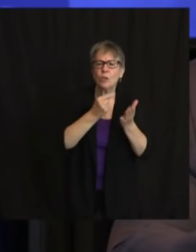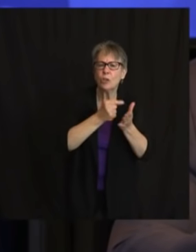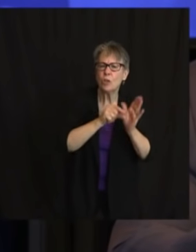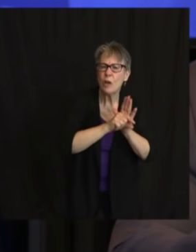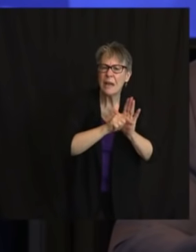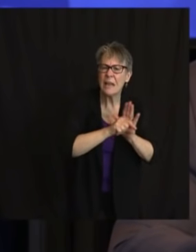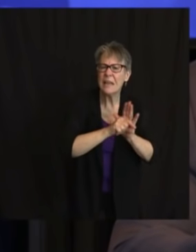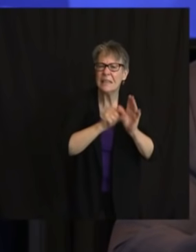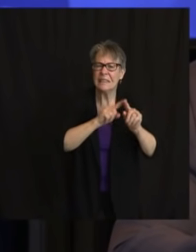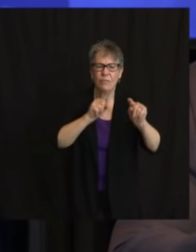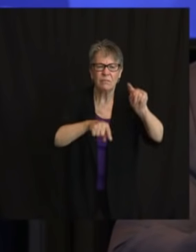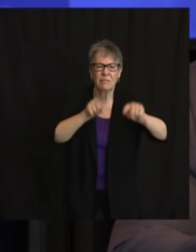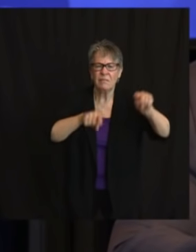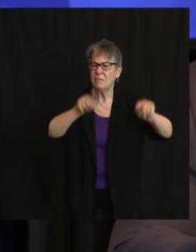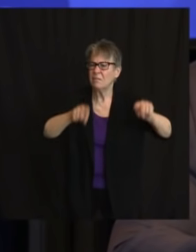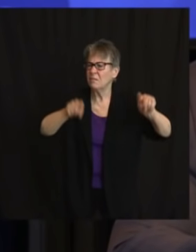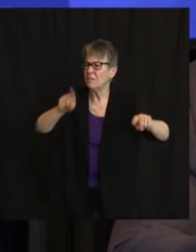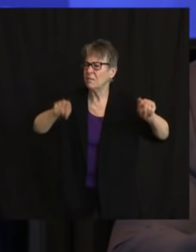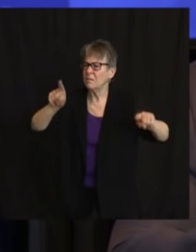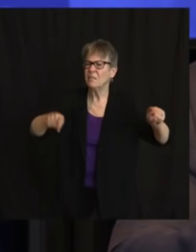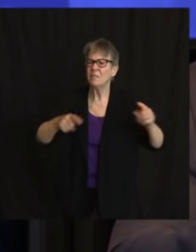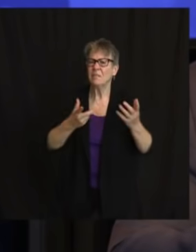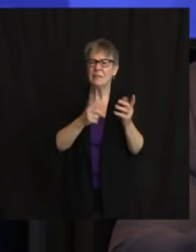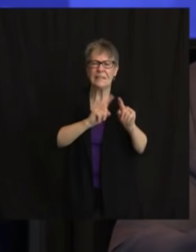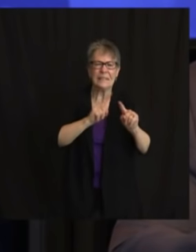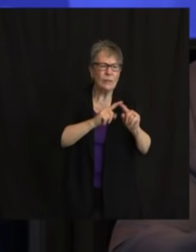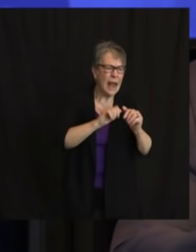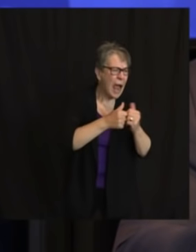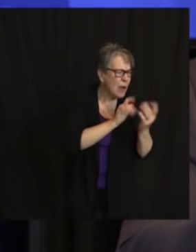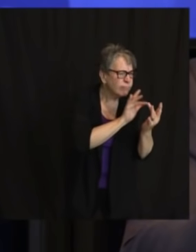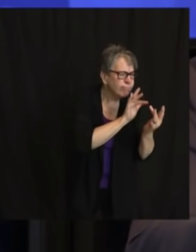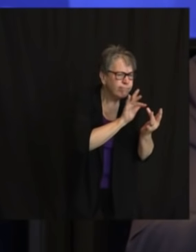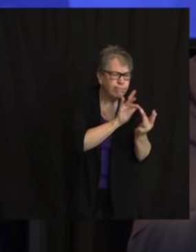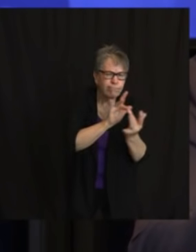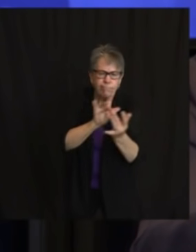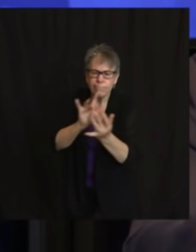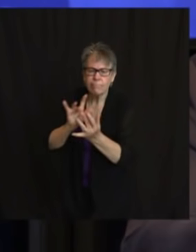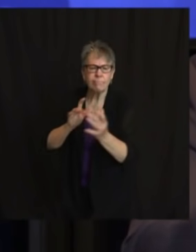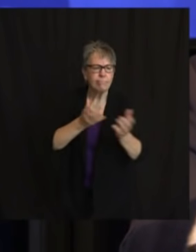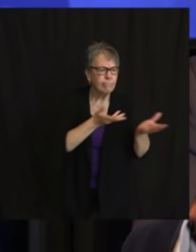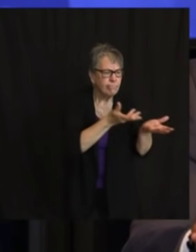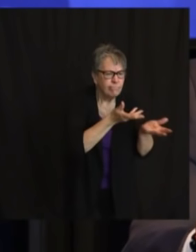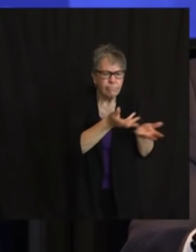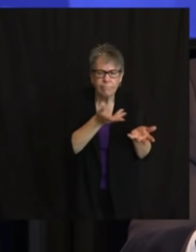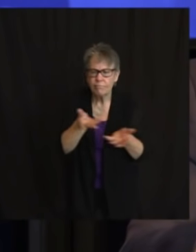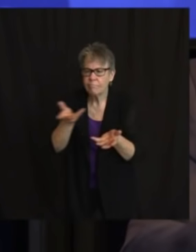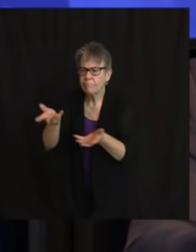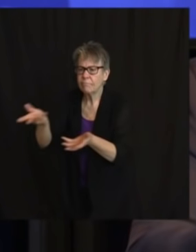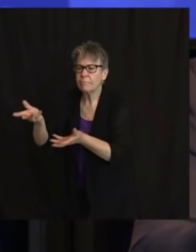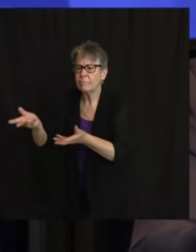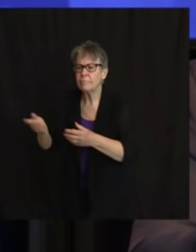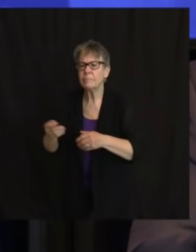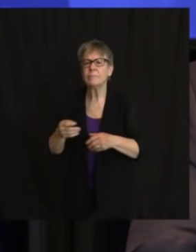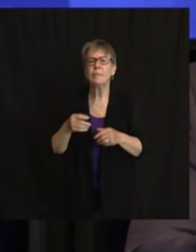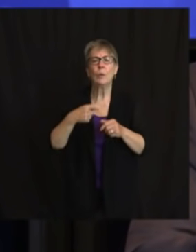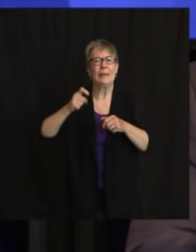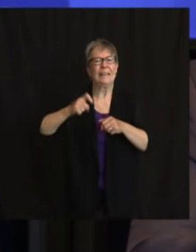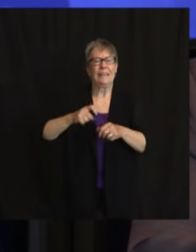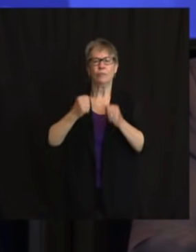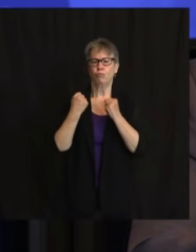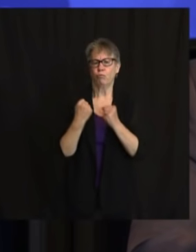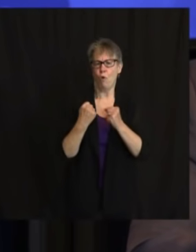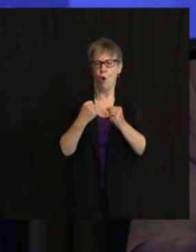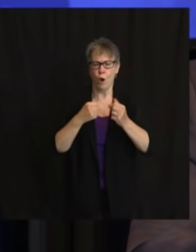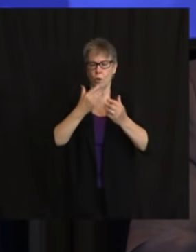now is just having communication and conversation with them to really kind of come up with a concrete guideline set. You know, because some districts doing